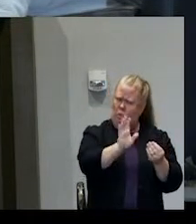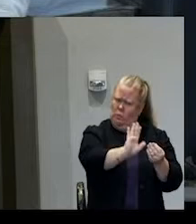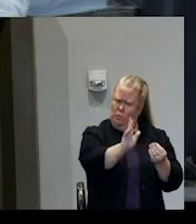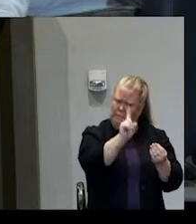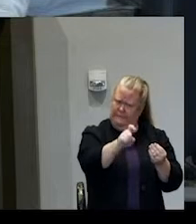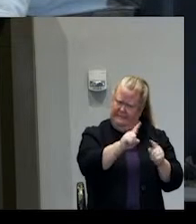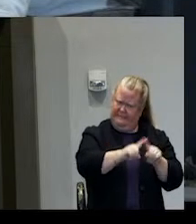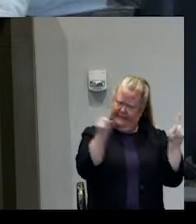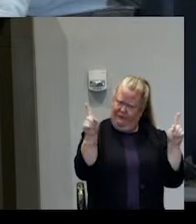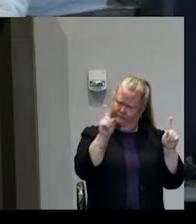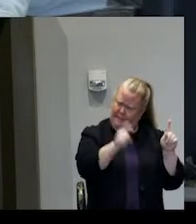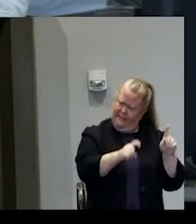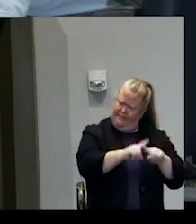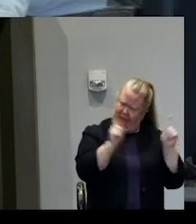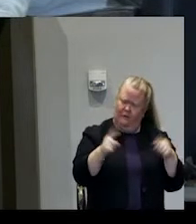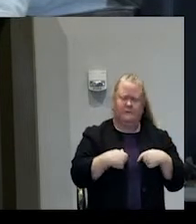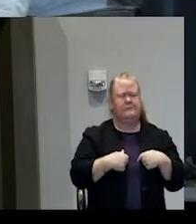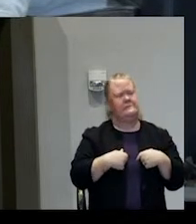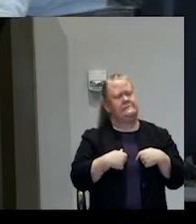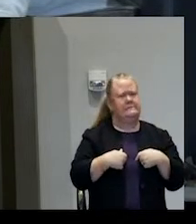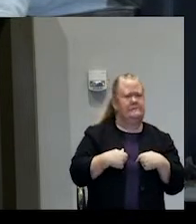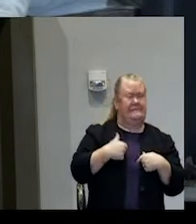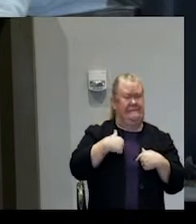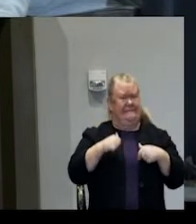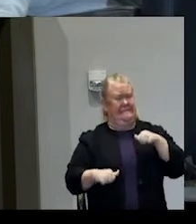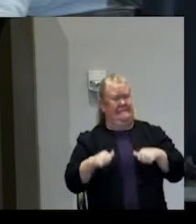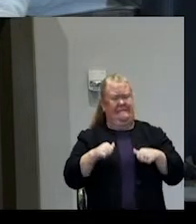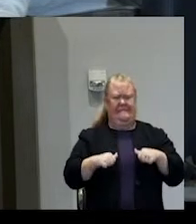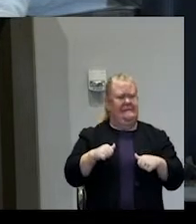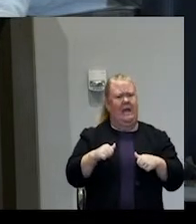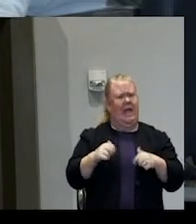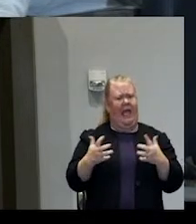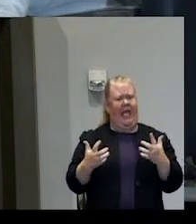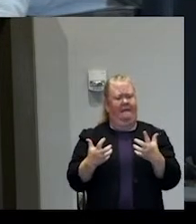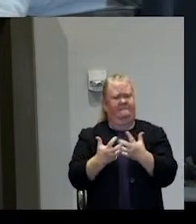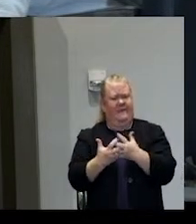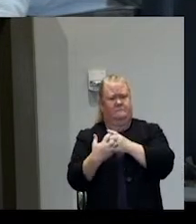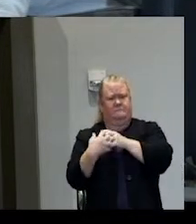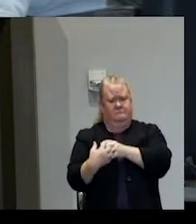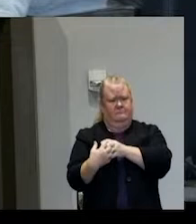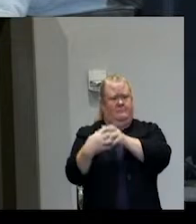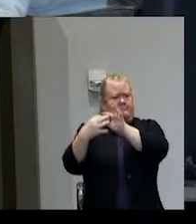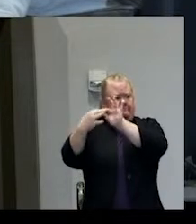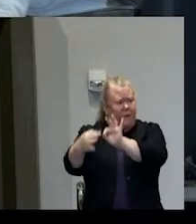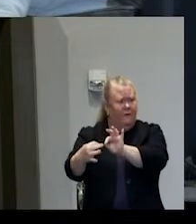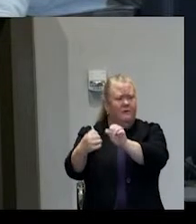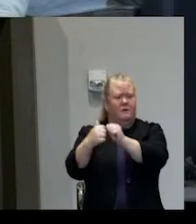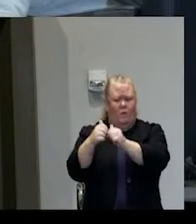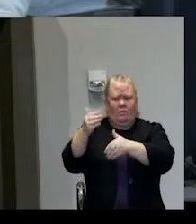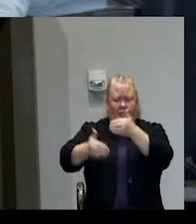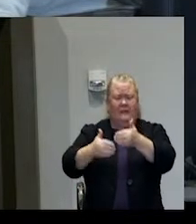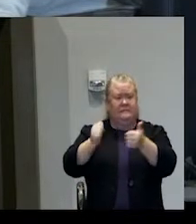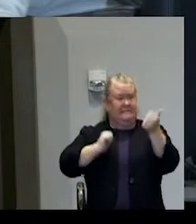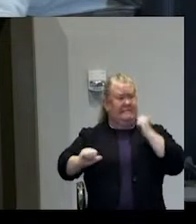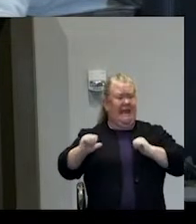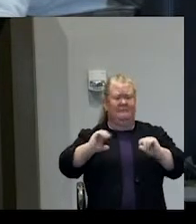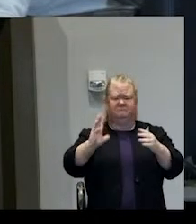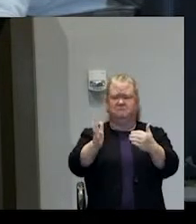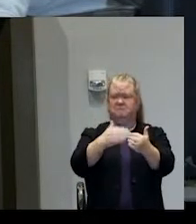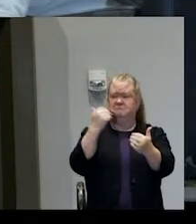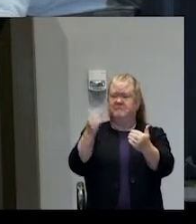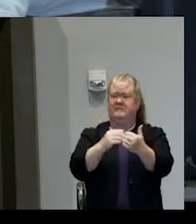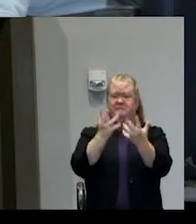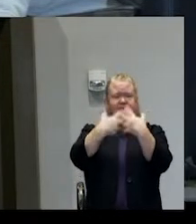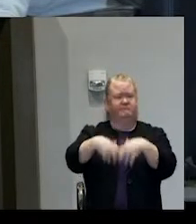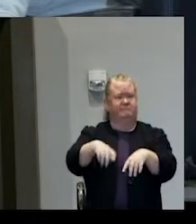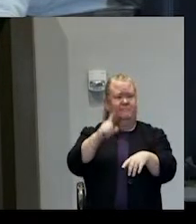different. And then there's an innate sense of I just fit in over here. I fit in with, on set, it was the easiest place, set I've